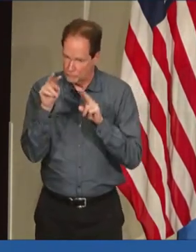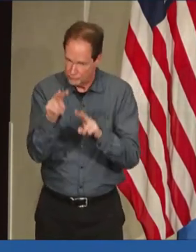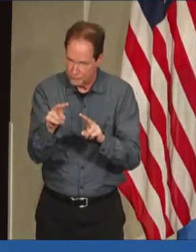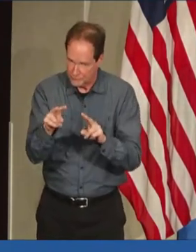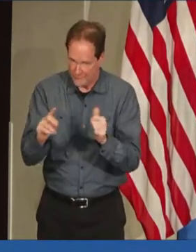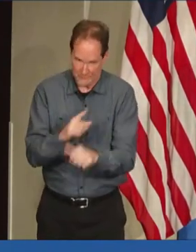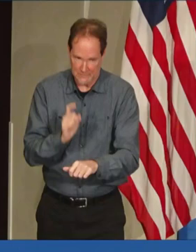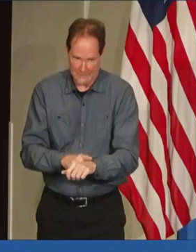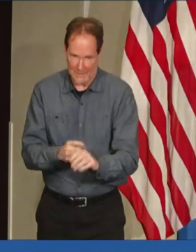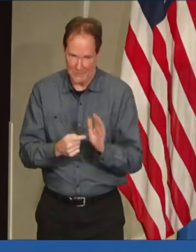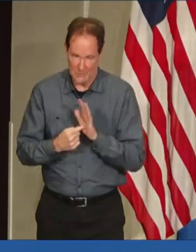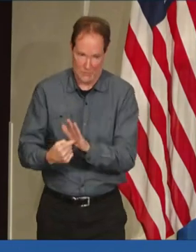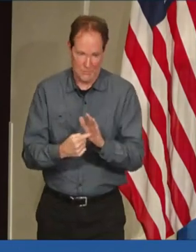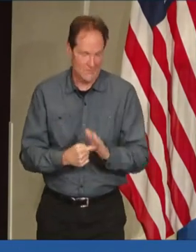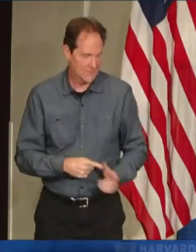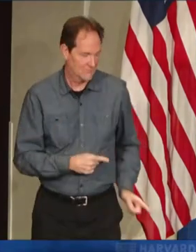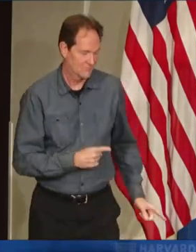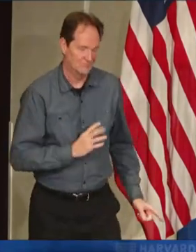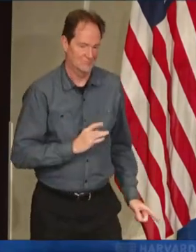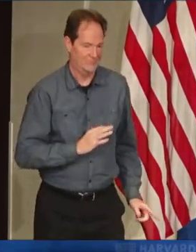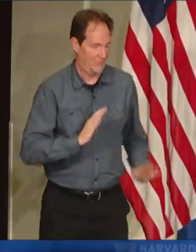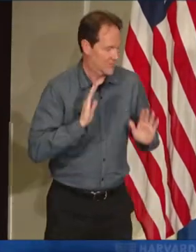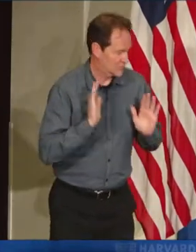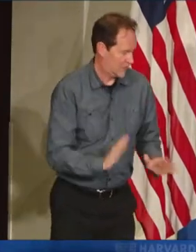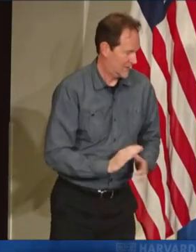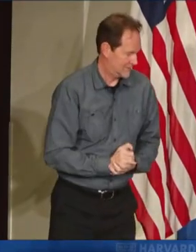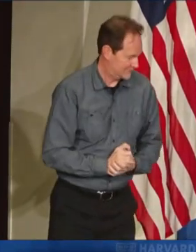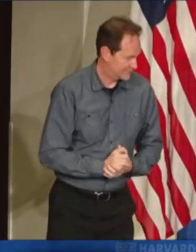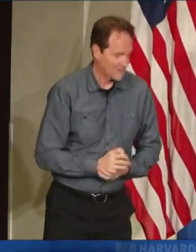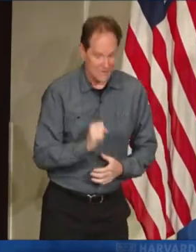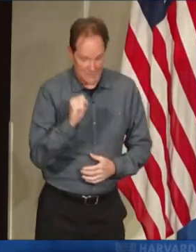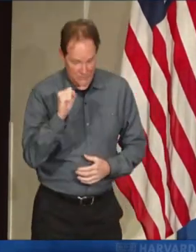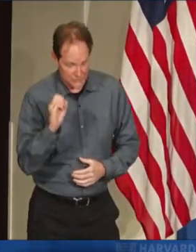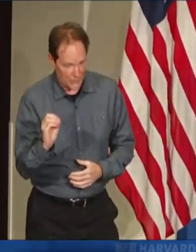showing. That's so great. Yeah.